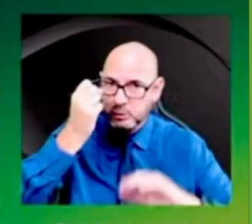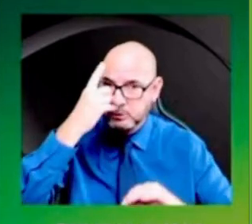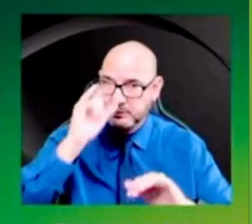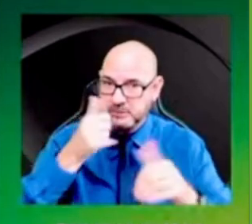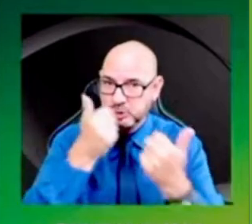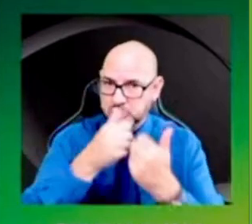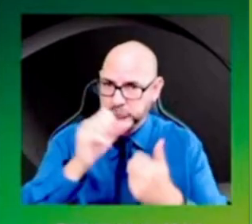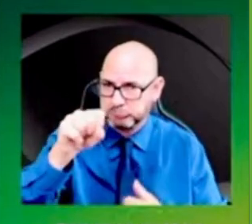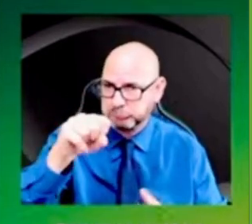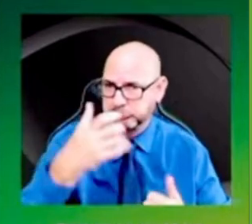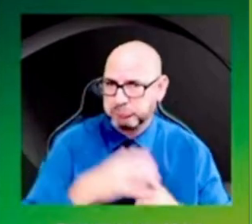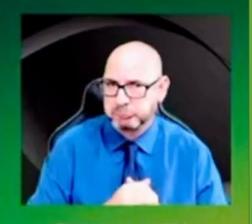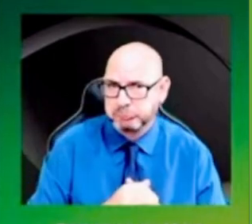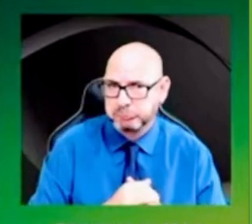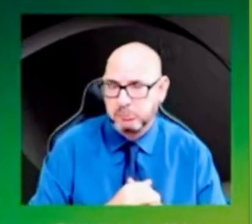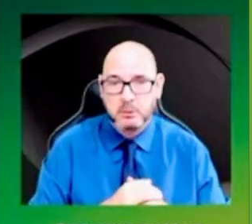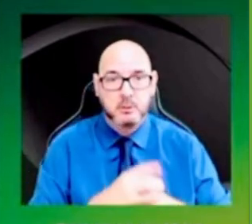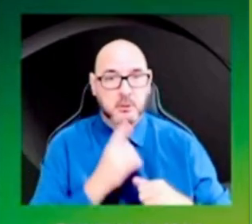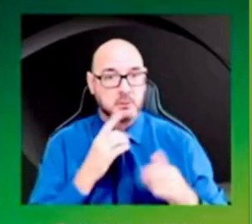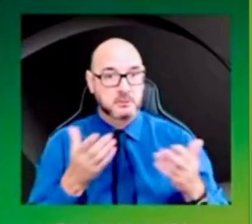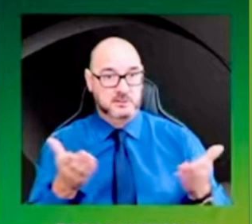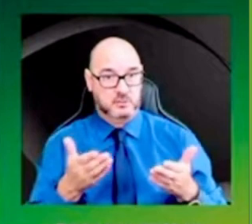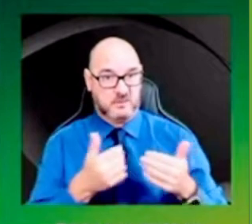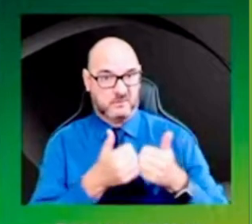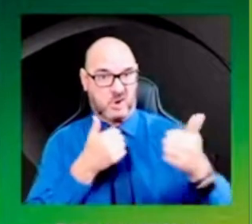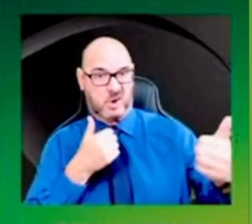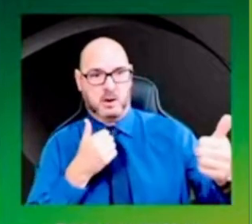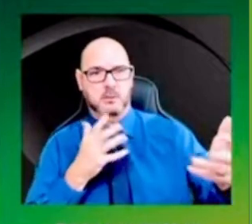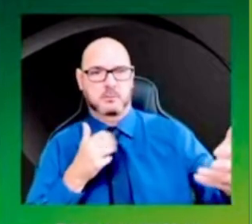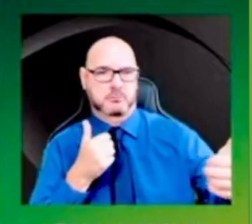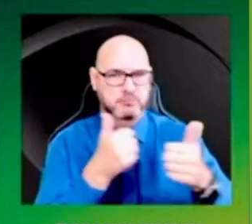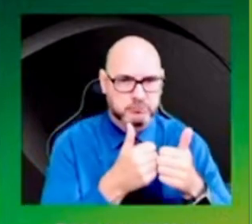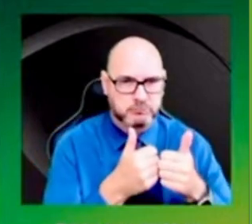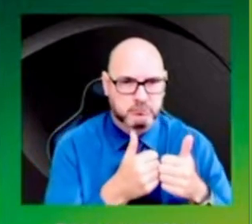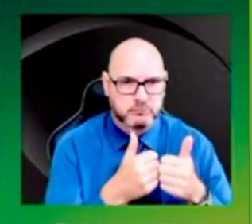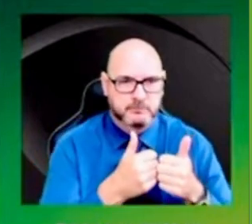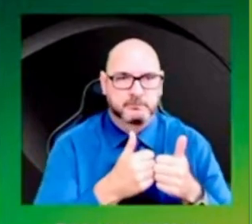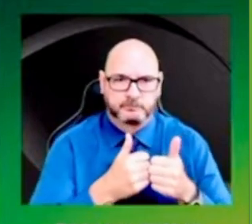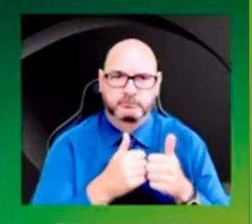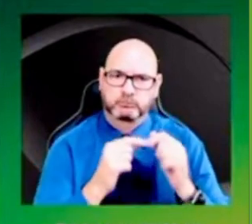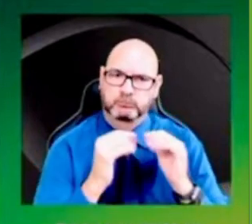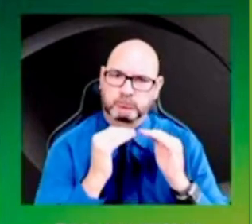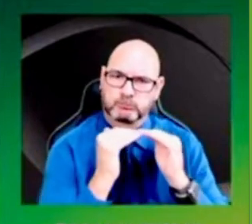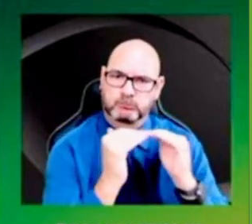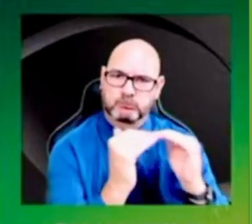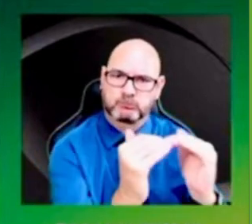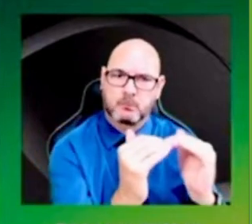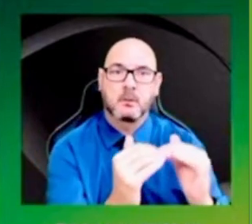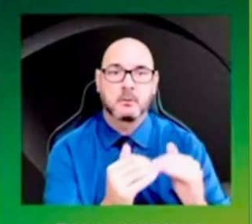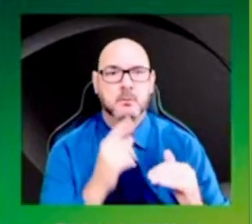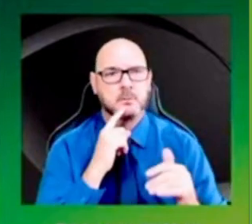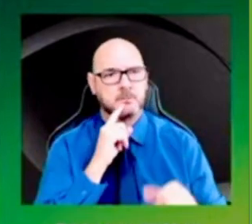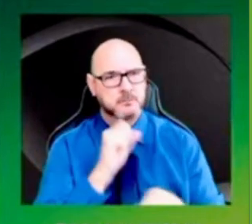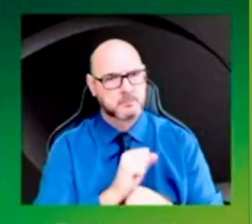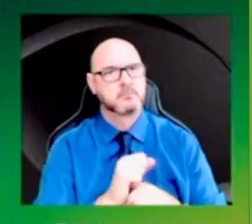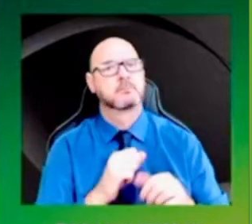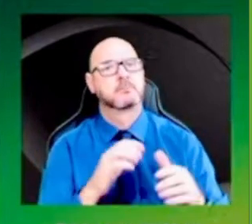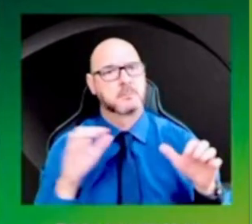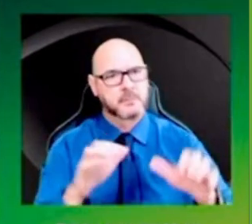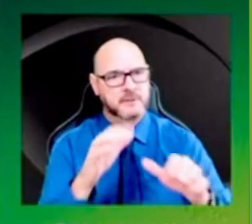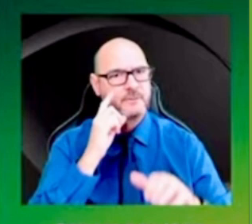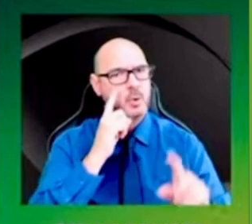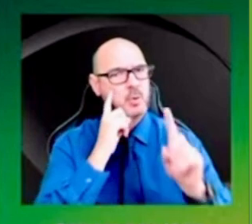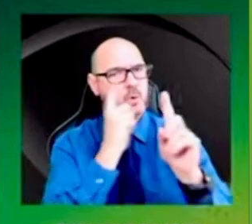gaps and then commit to take action, because solutions are within sight and within reach. So to address this,